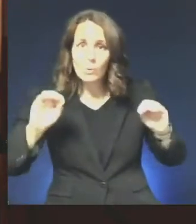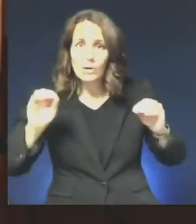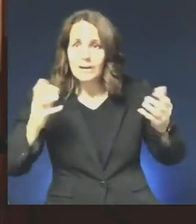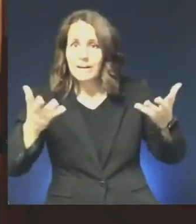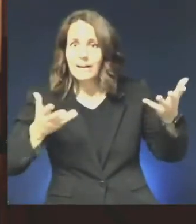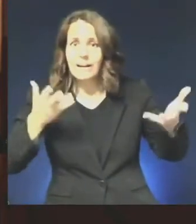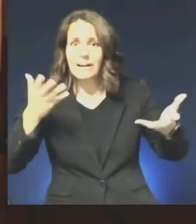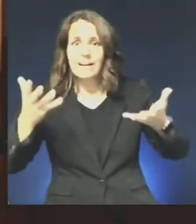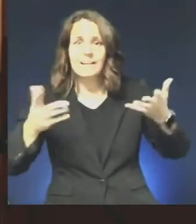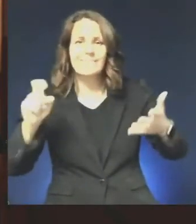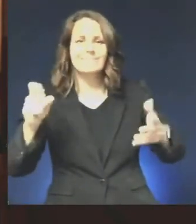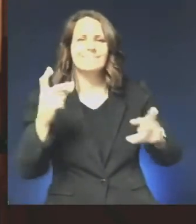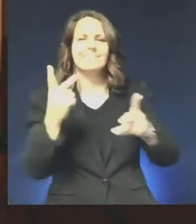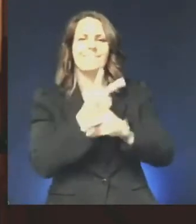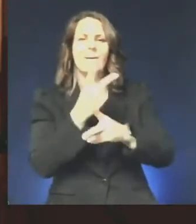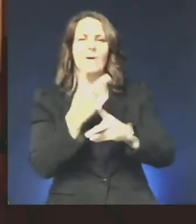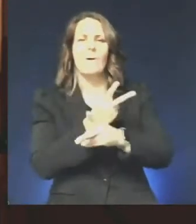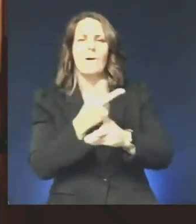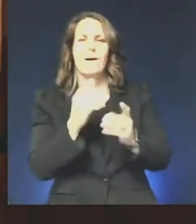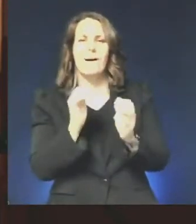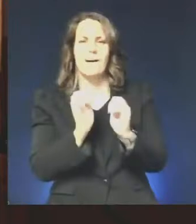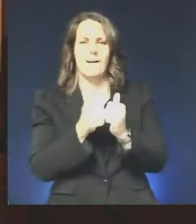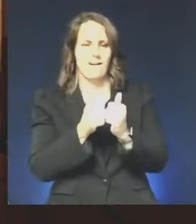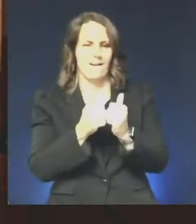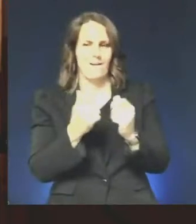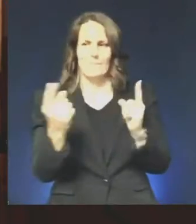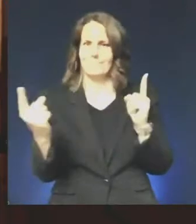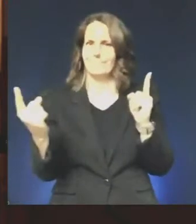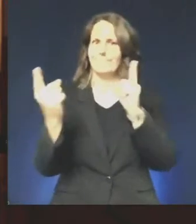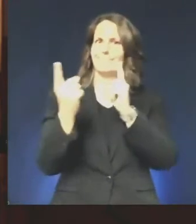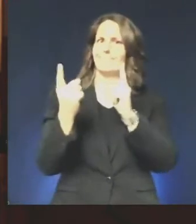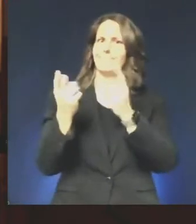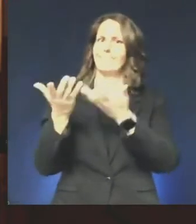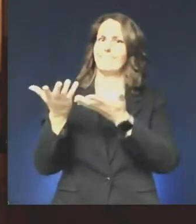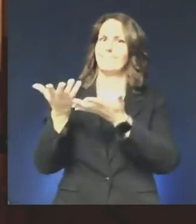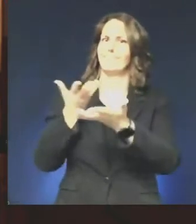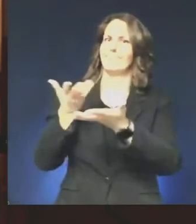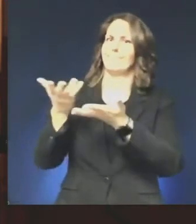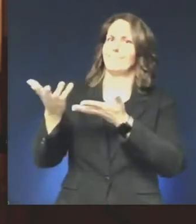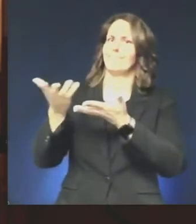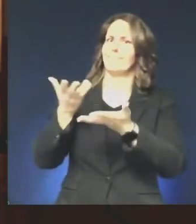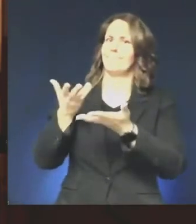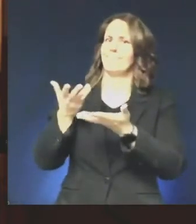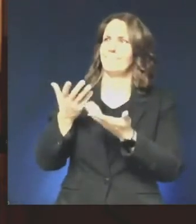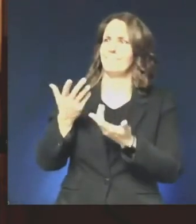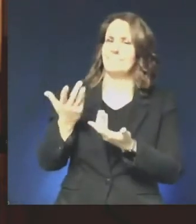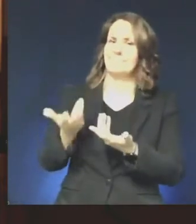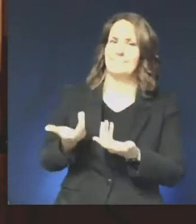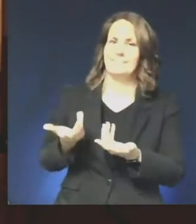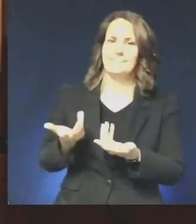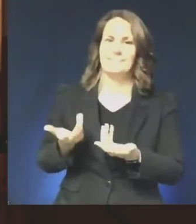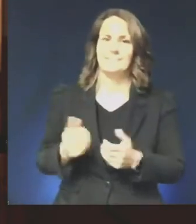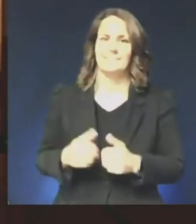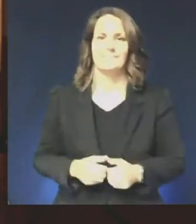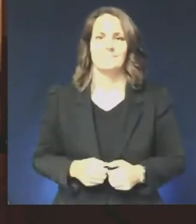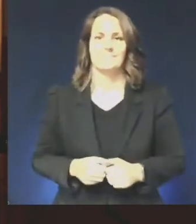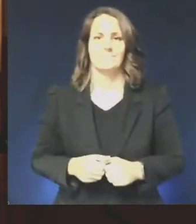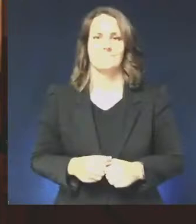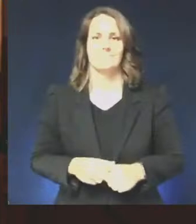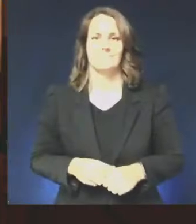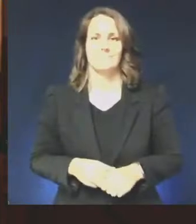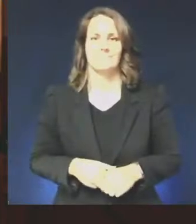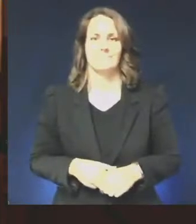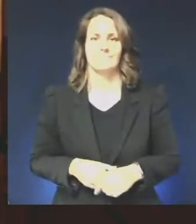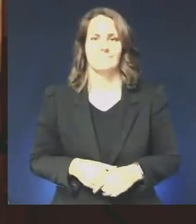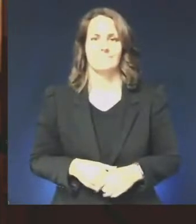effects of being with another person. And so this decision about vaccination and not vaccination is something that